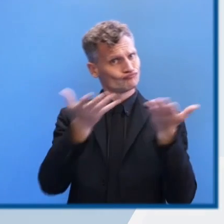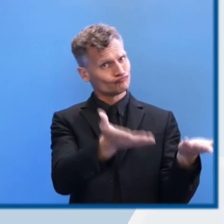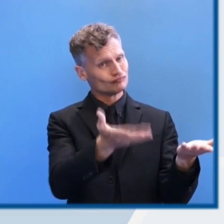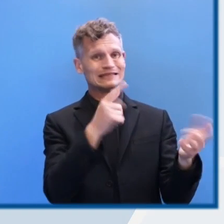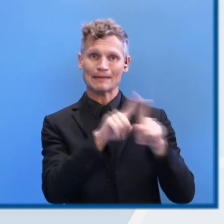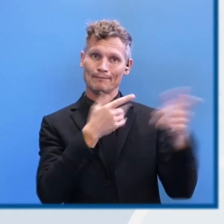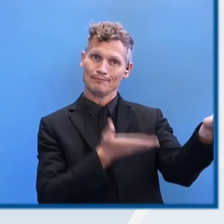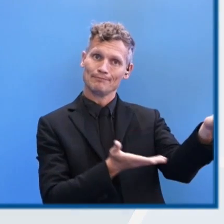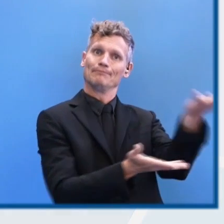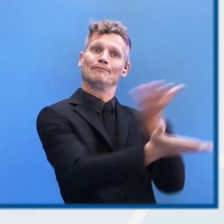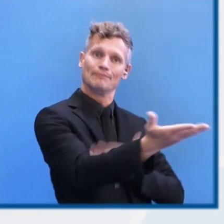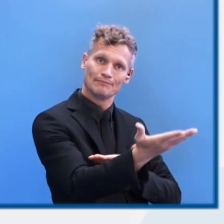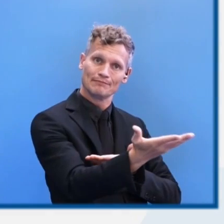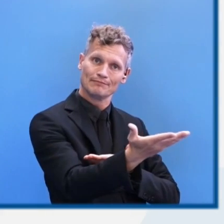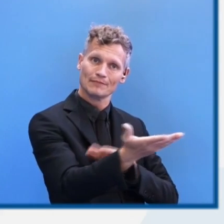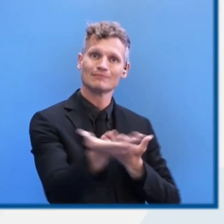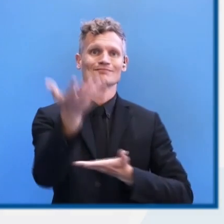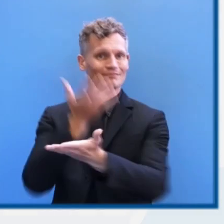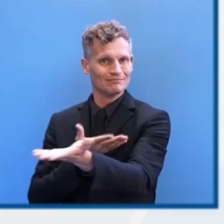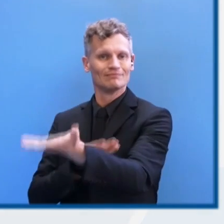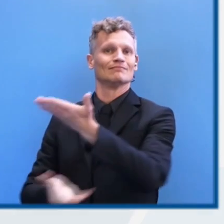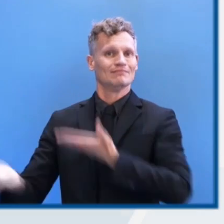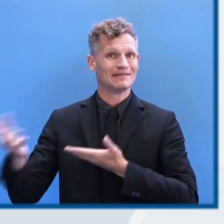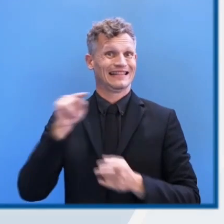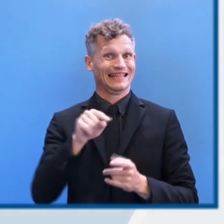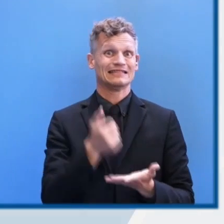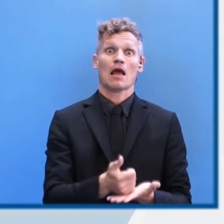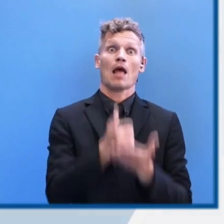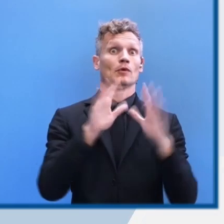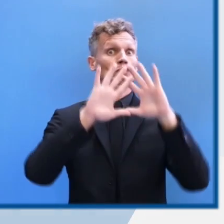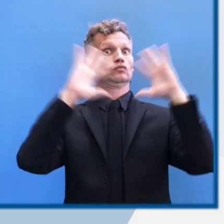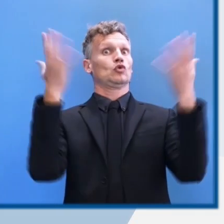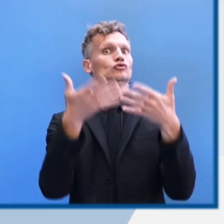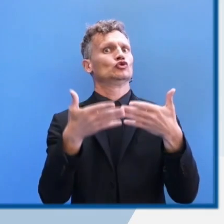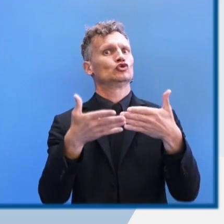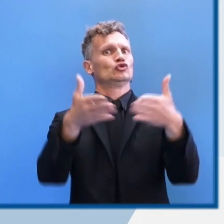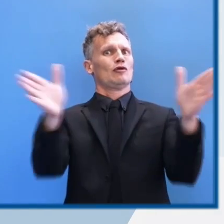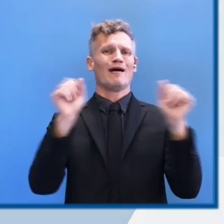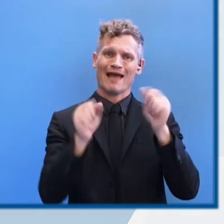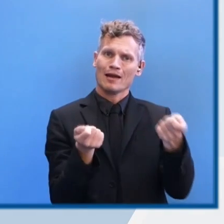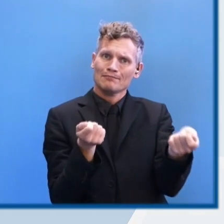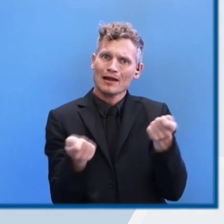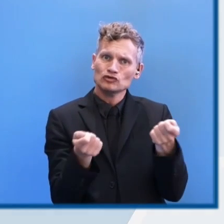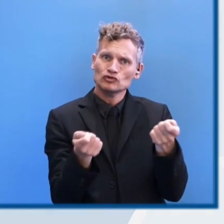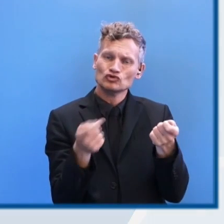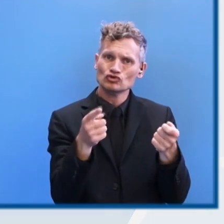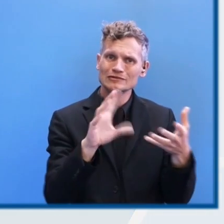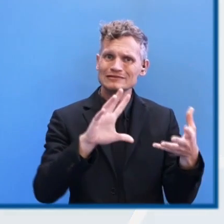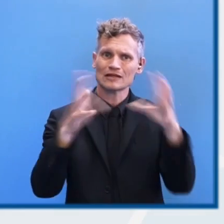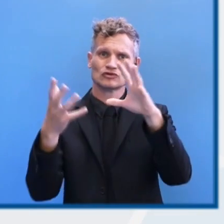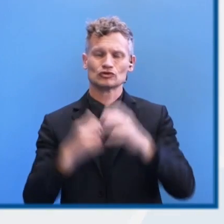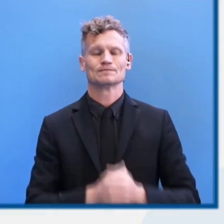risk and more able to reduce disaster risk and to manage it better. We're going to have a few